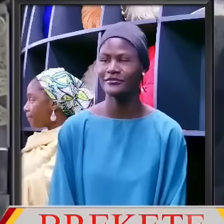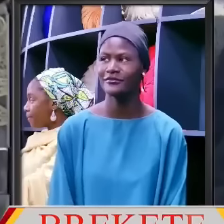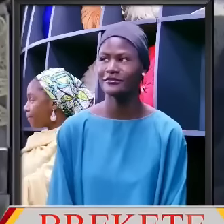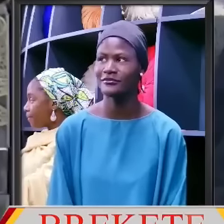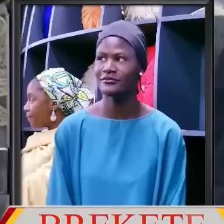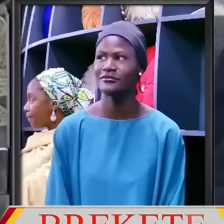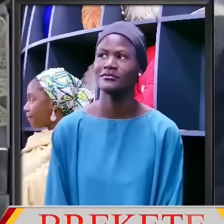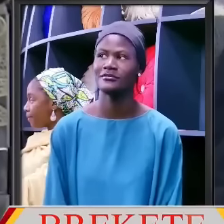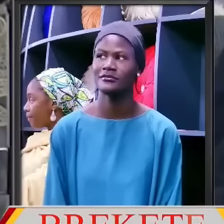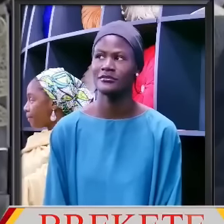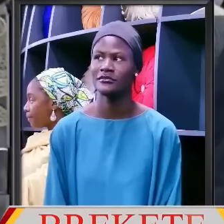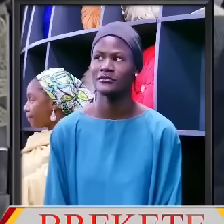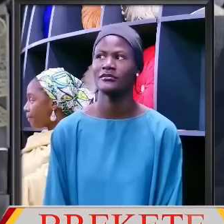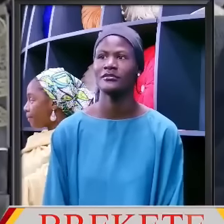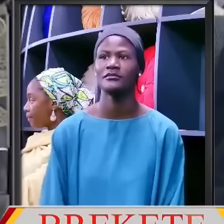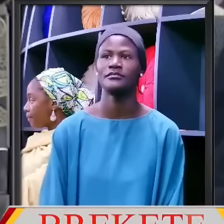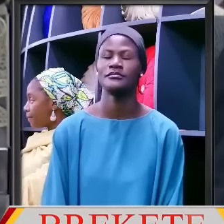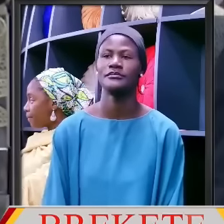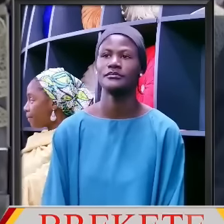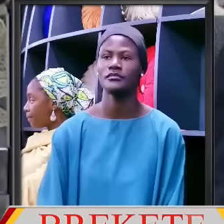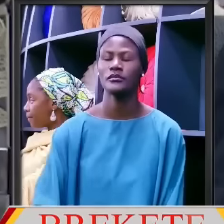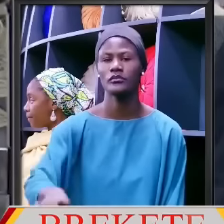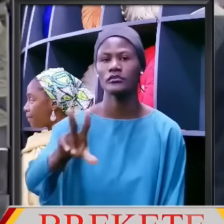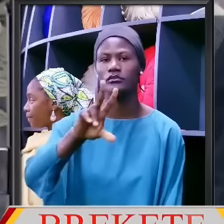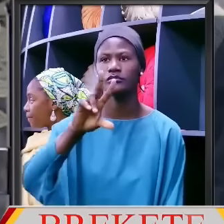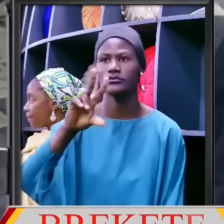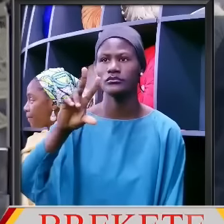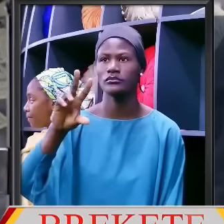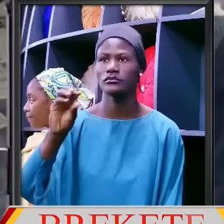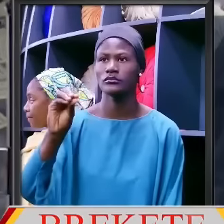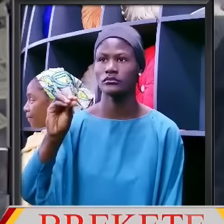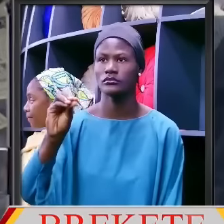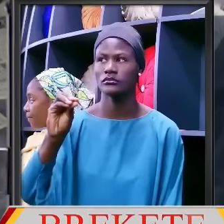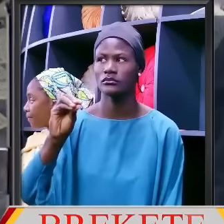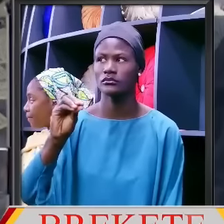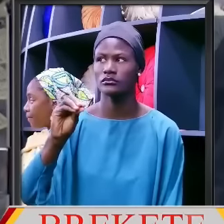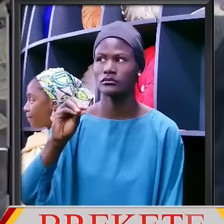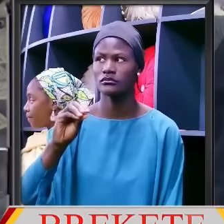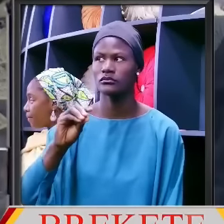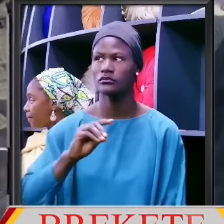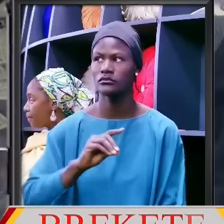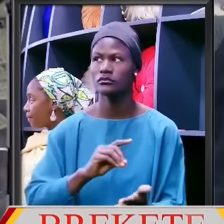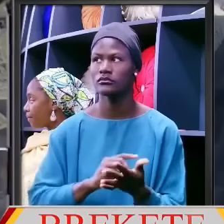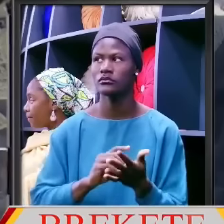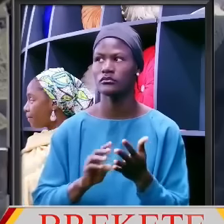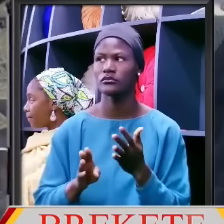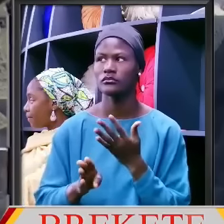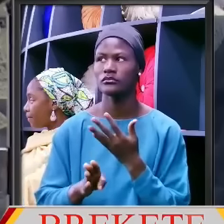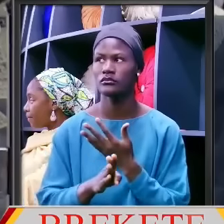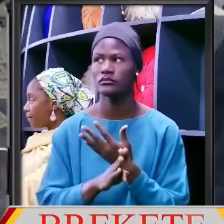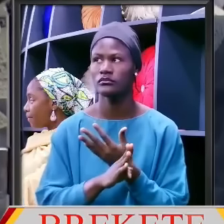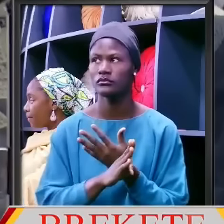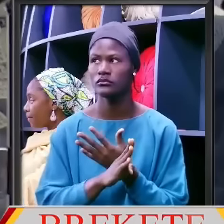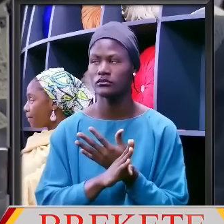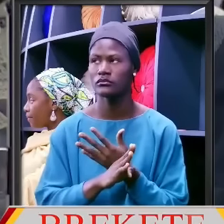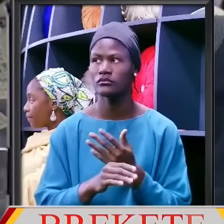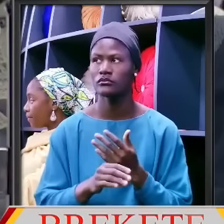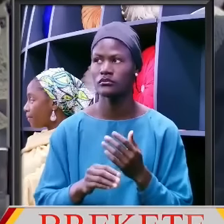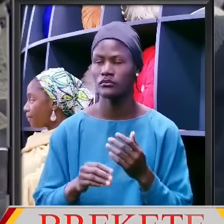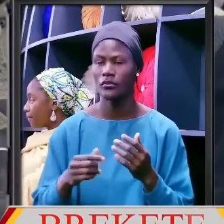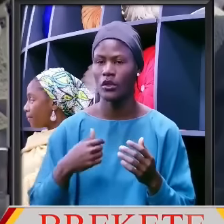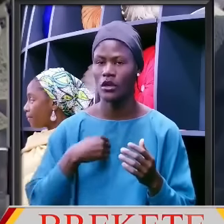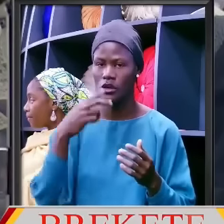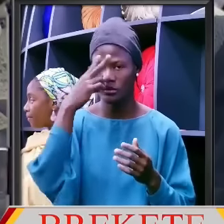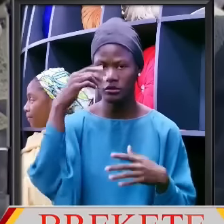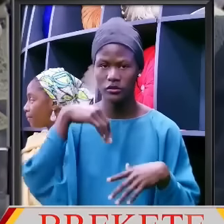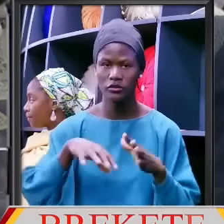That was 2011. I came back to the village as Christmas time. Then I met